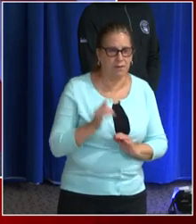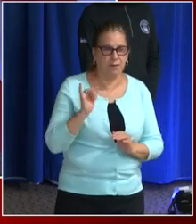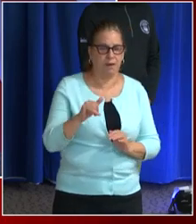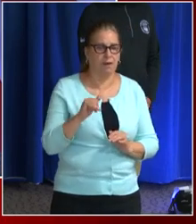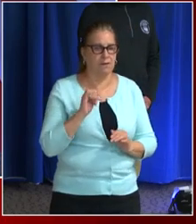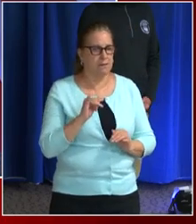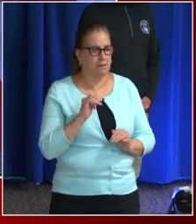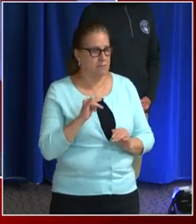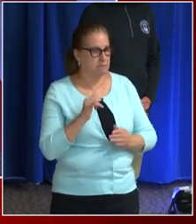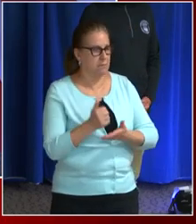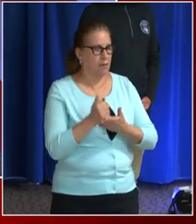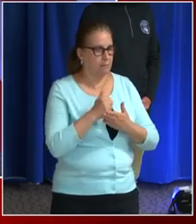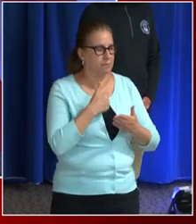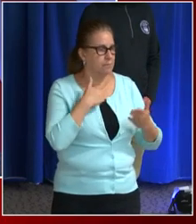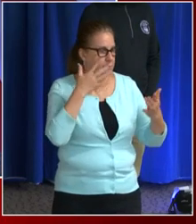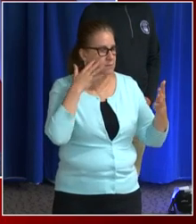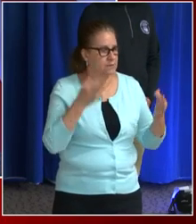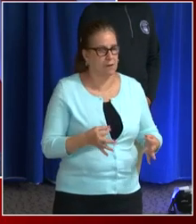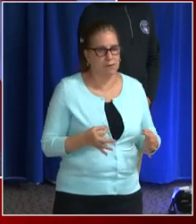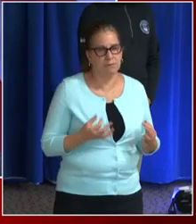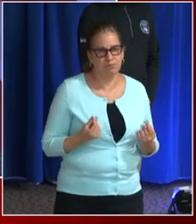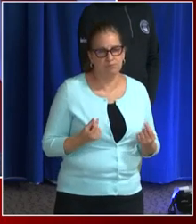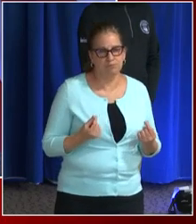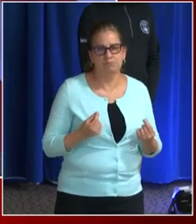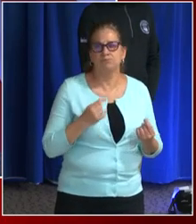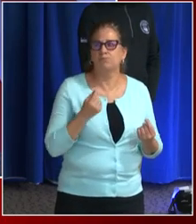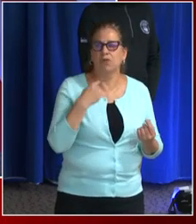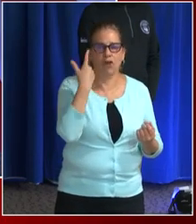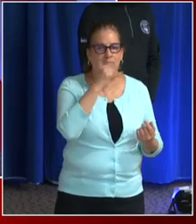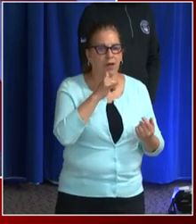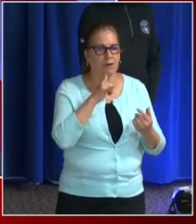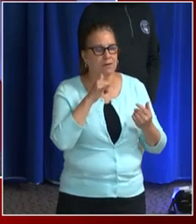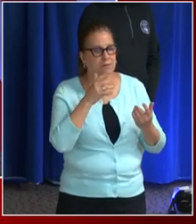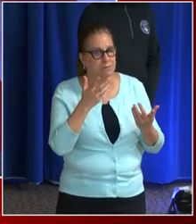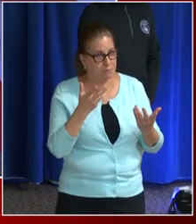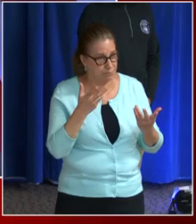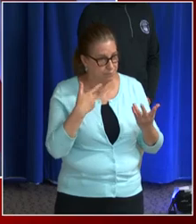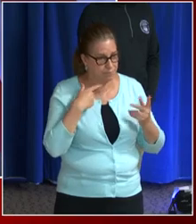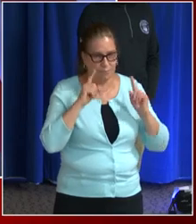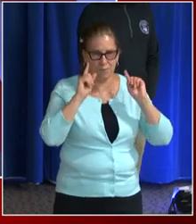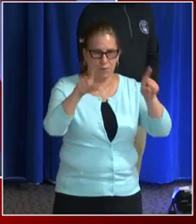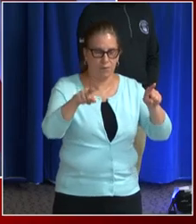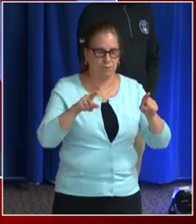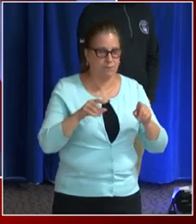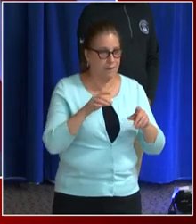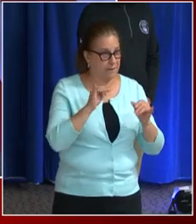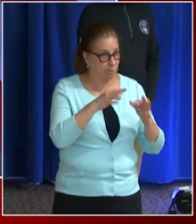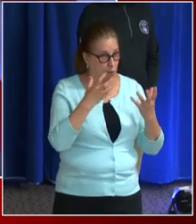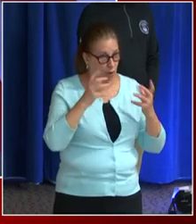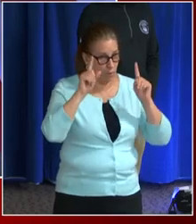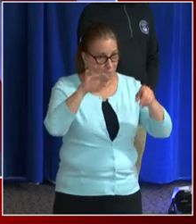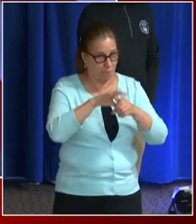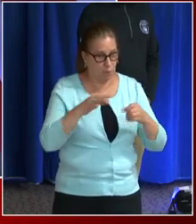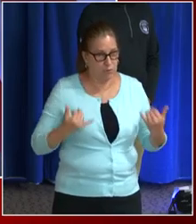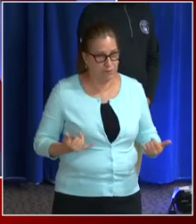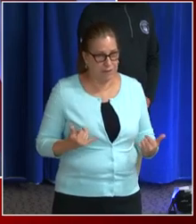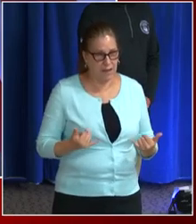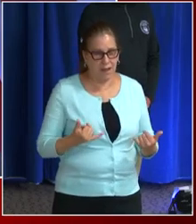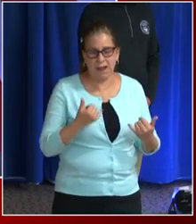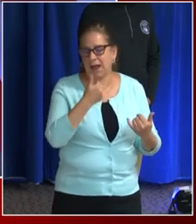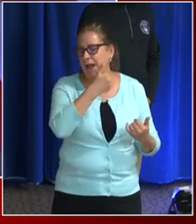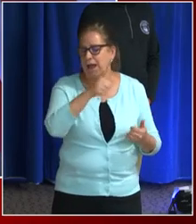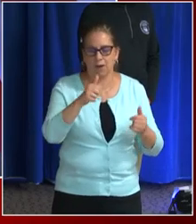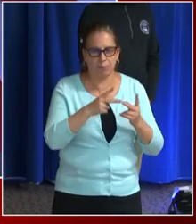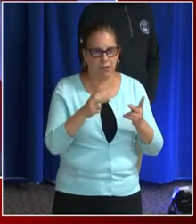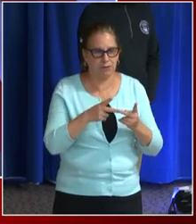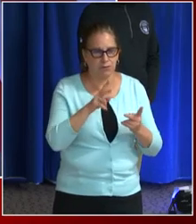decision. So people go out and vote. You can do it now. You can vote at any of the 22 sites,